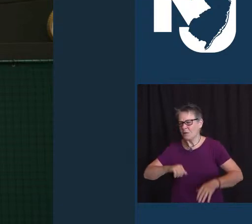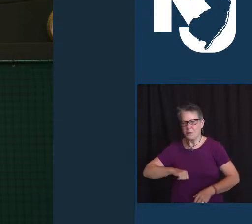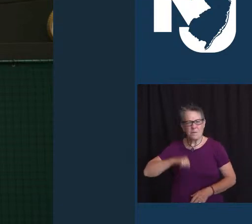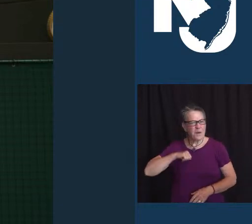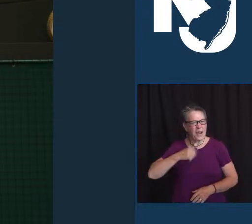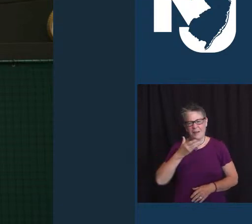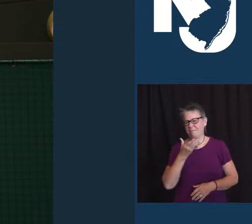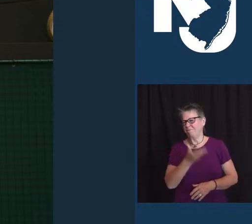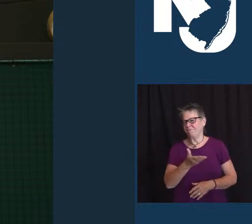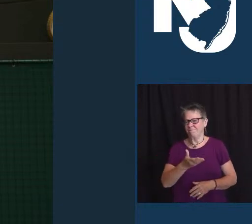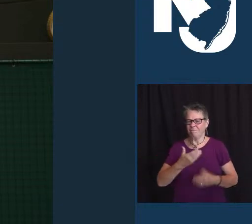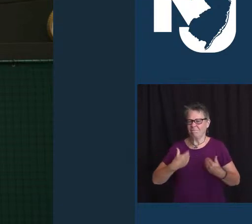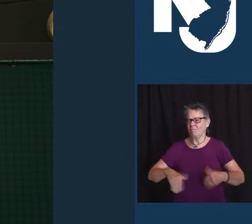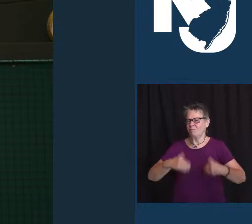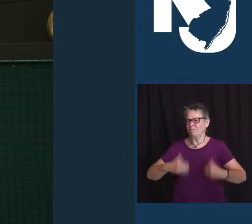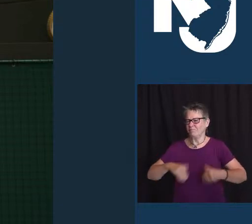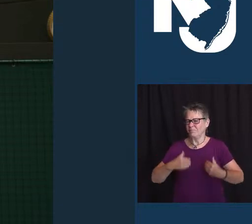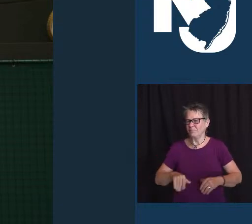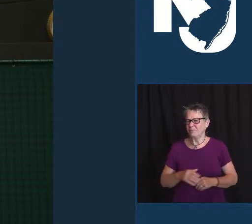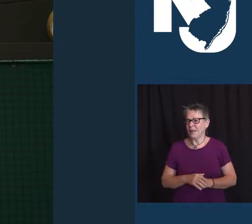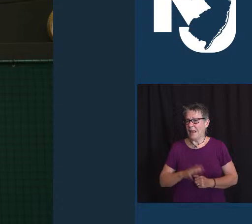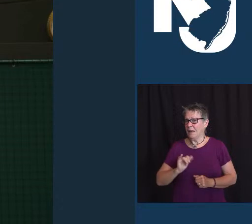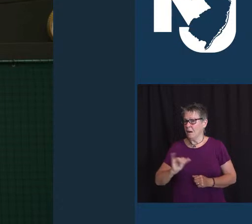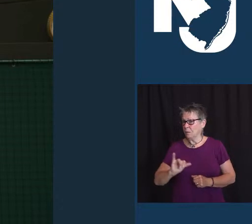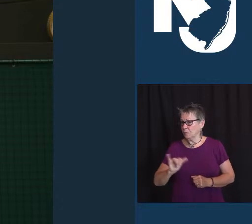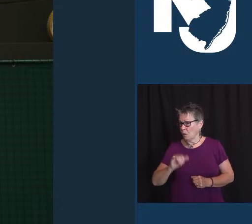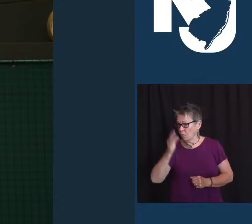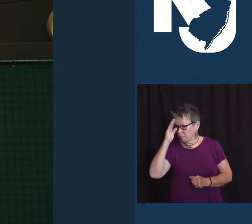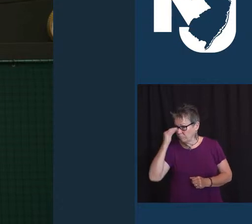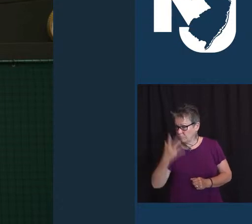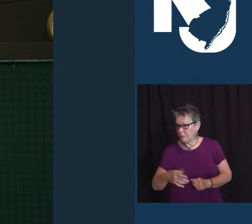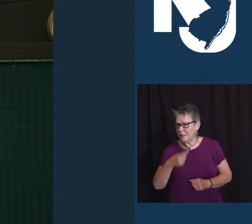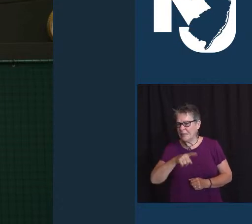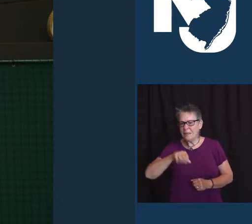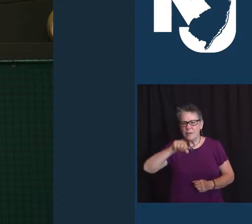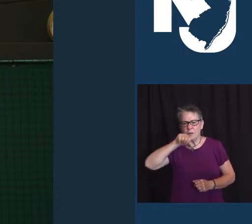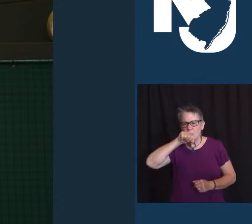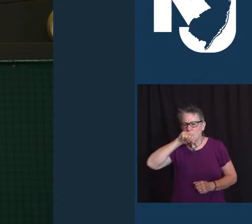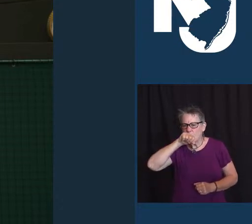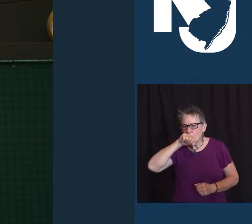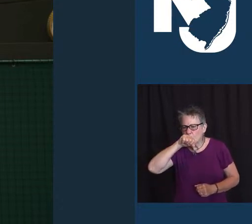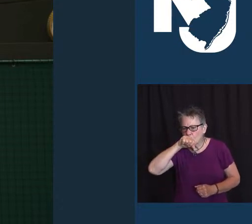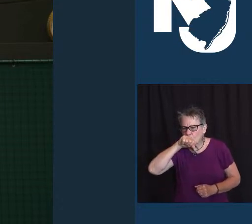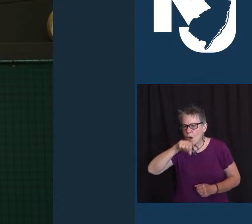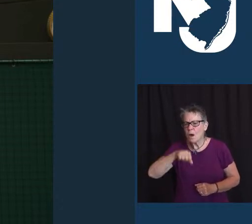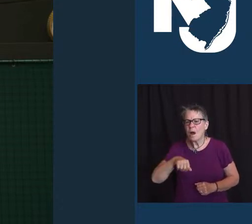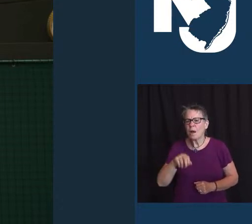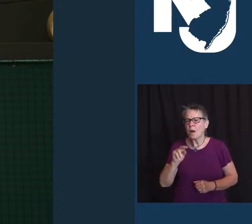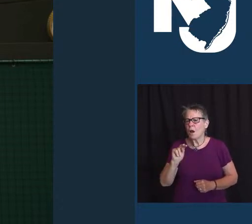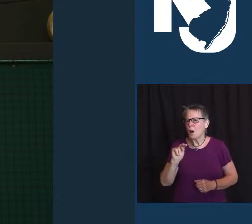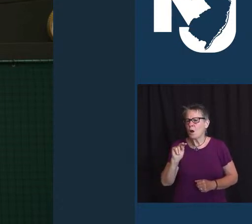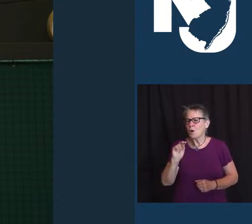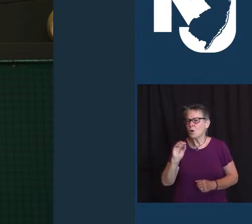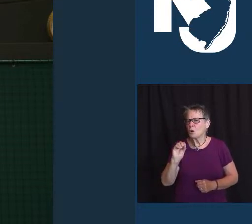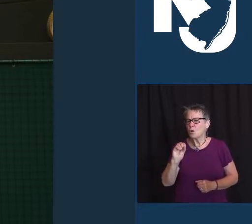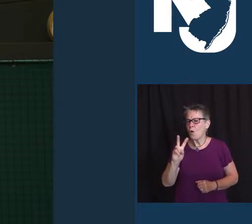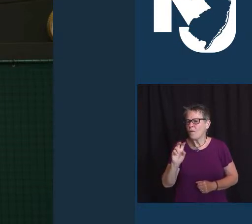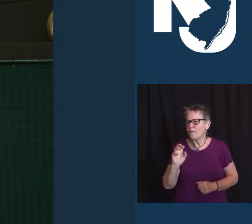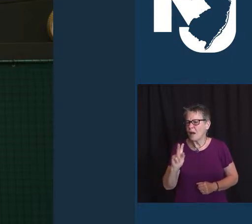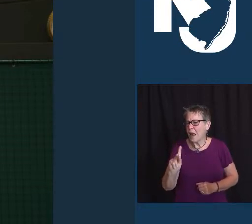that Samir's tennis idol is none other than Novak Djokovic, who won the men's title yesterday for his